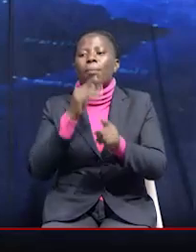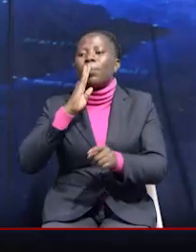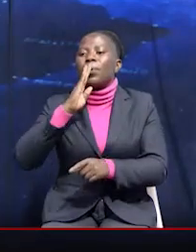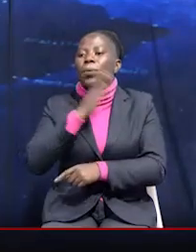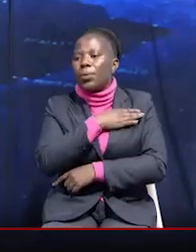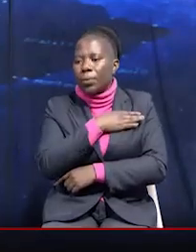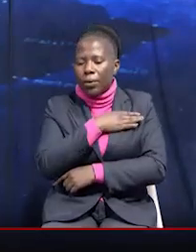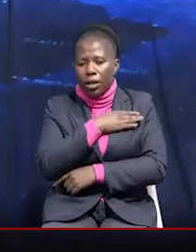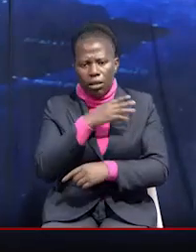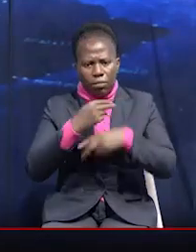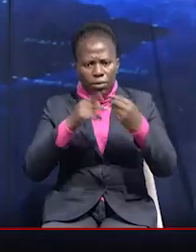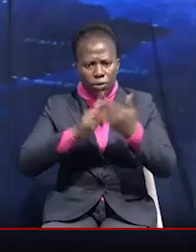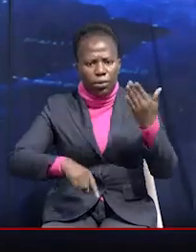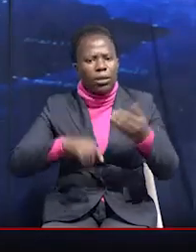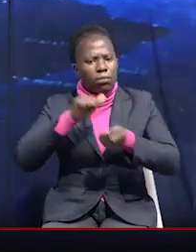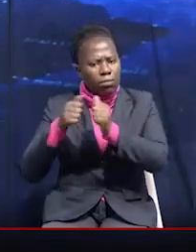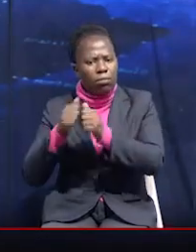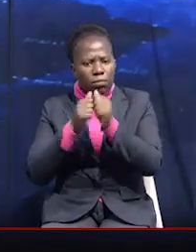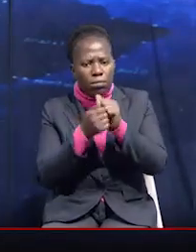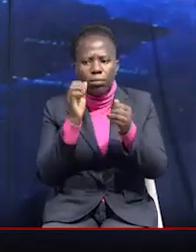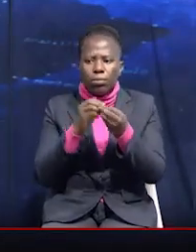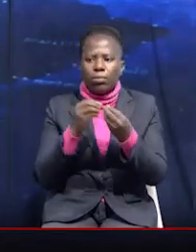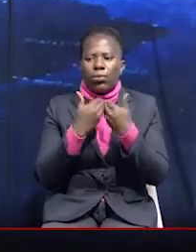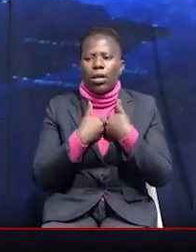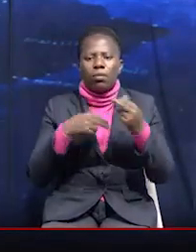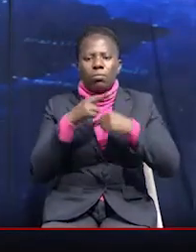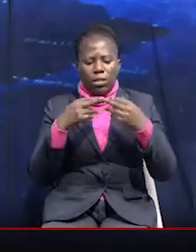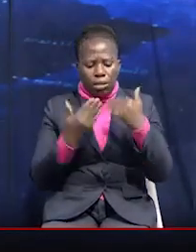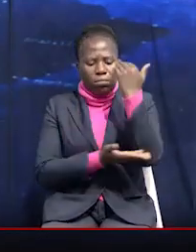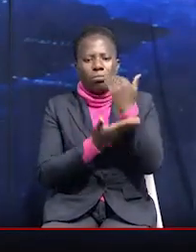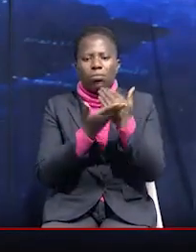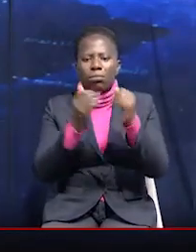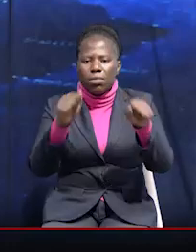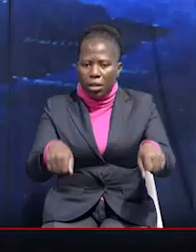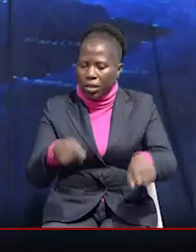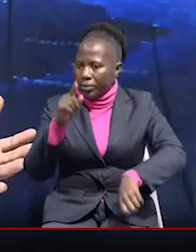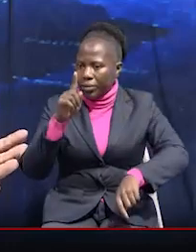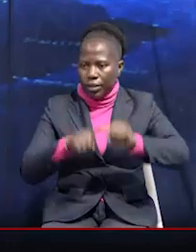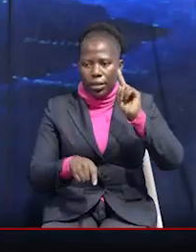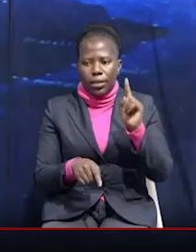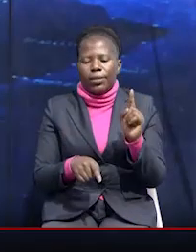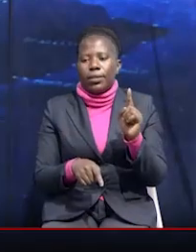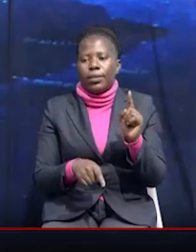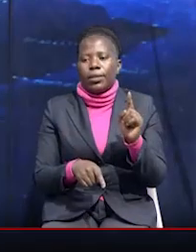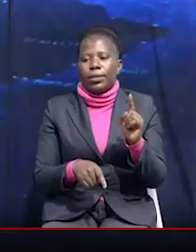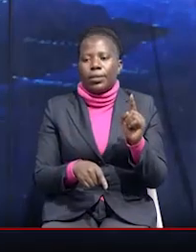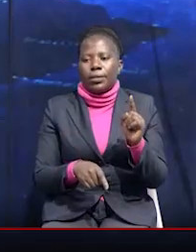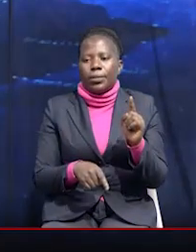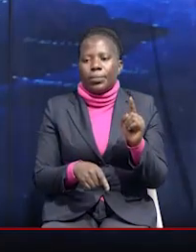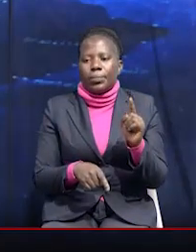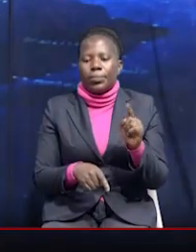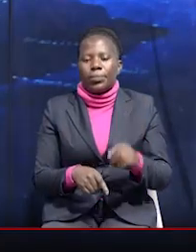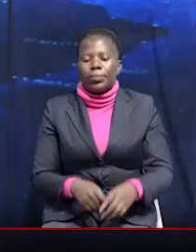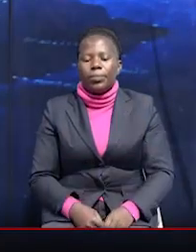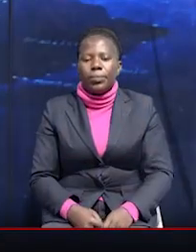health challenges and all those things. So we will not be able to improve health outcome from that basis if we tend to go with what